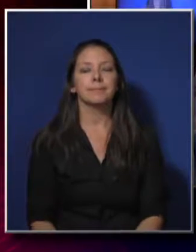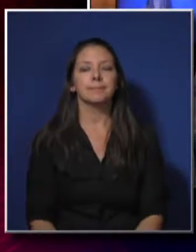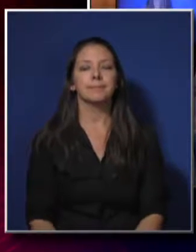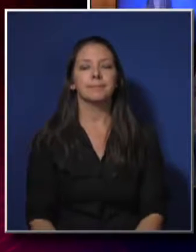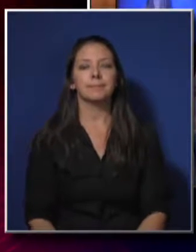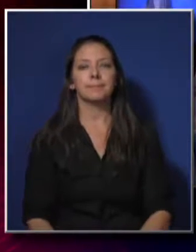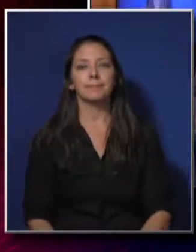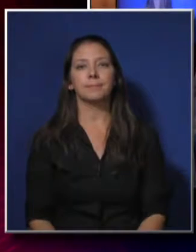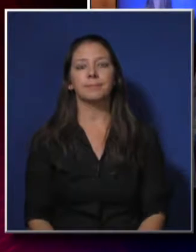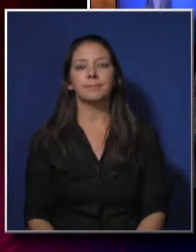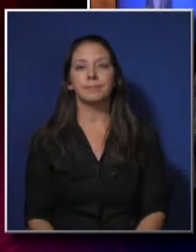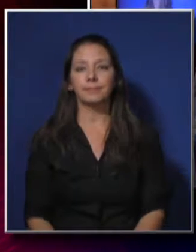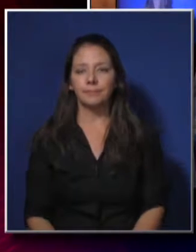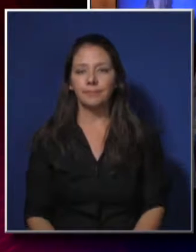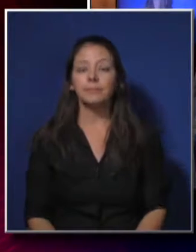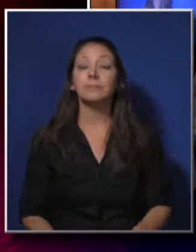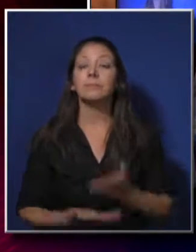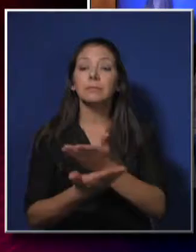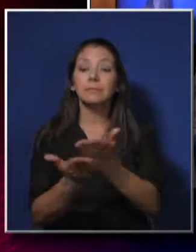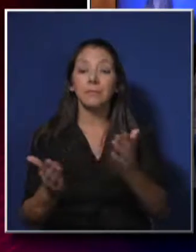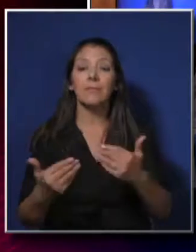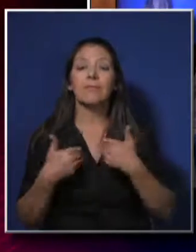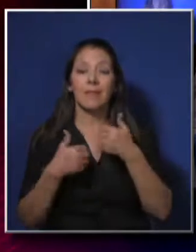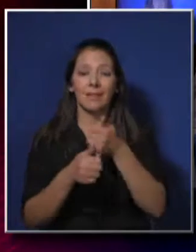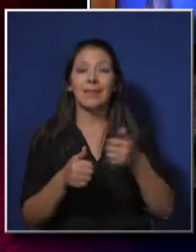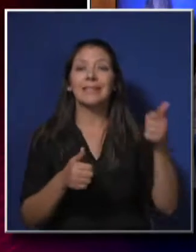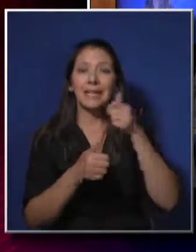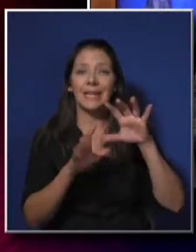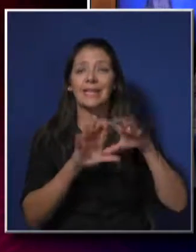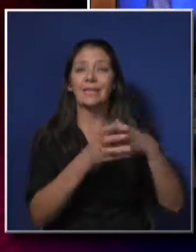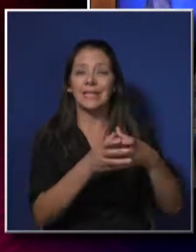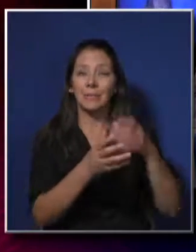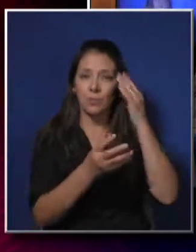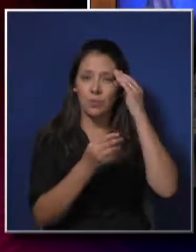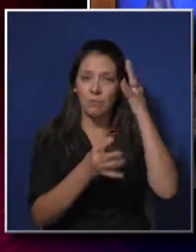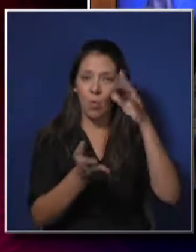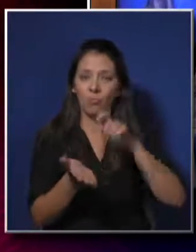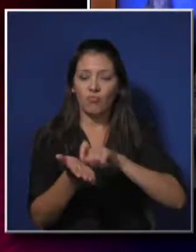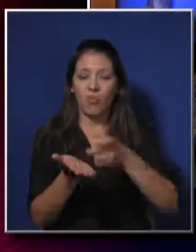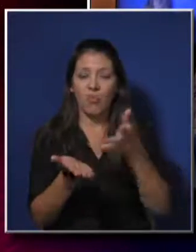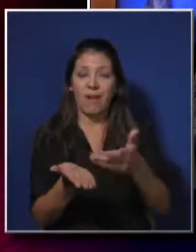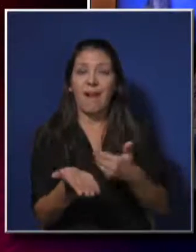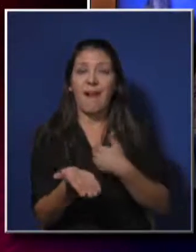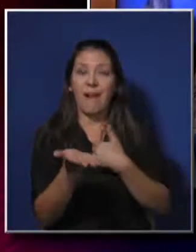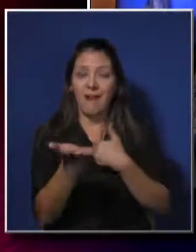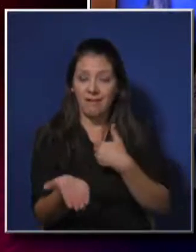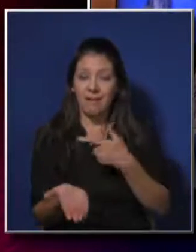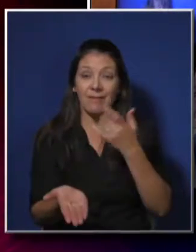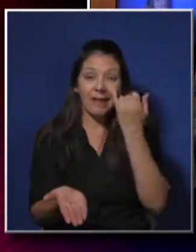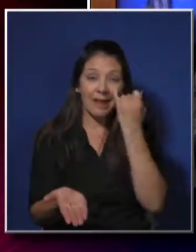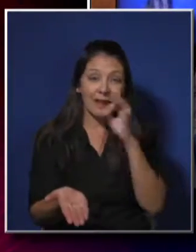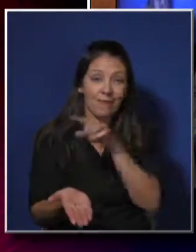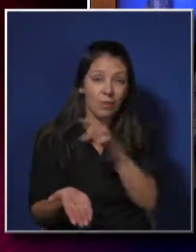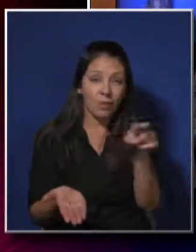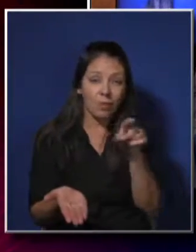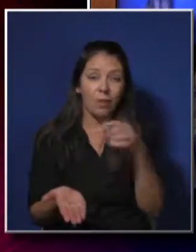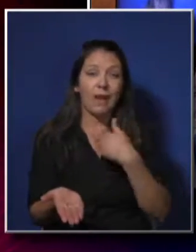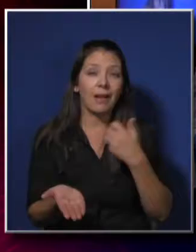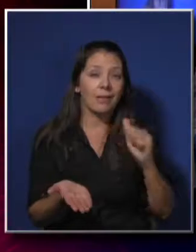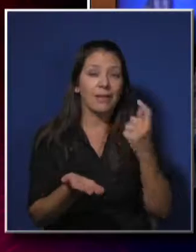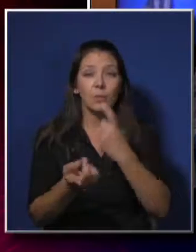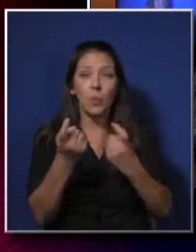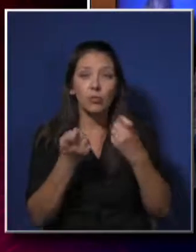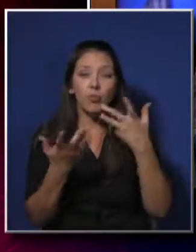You have the executive team reports in writing, so if you have any questions about what you